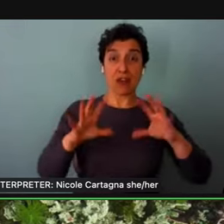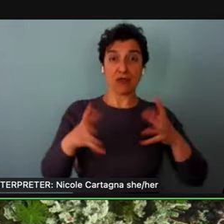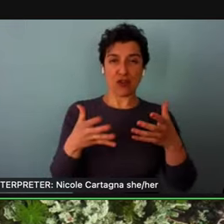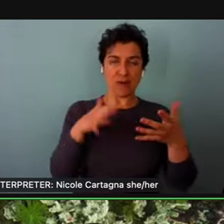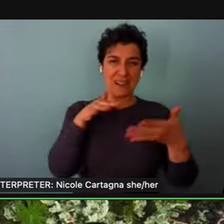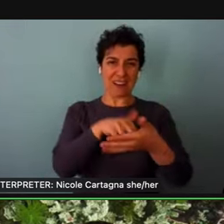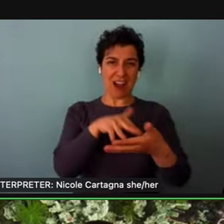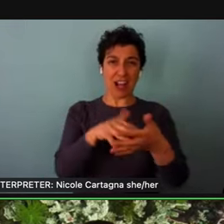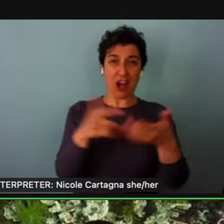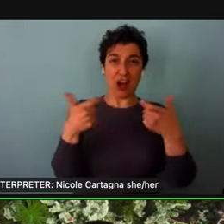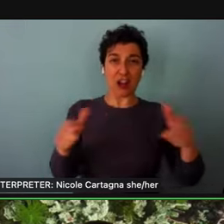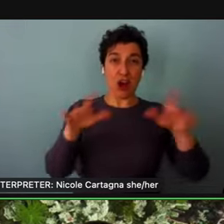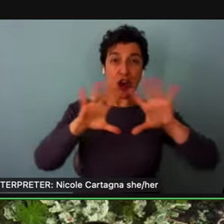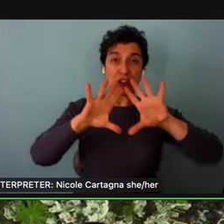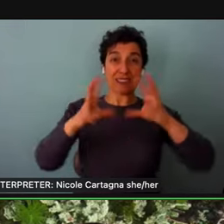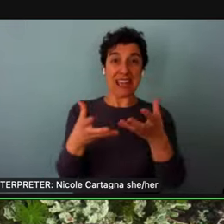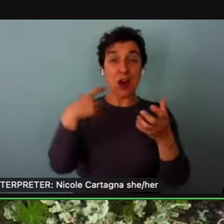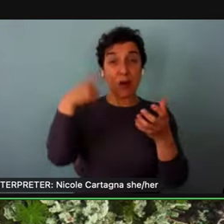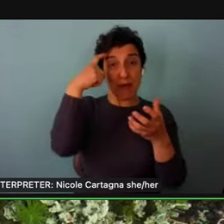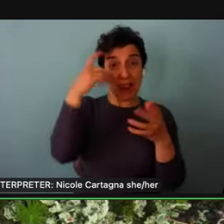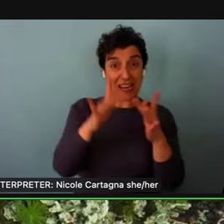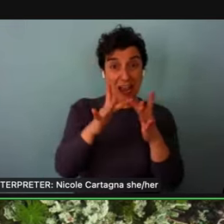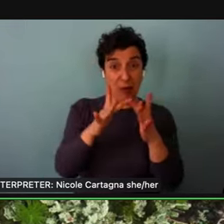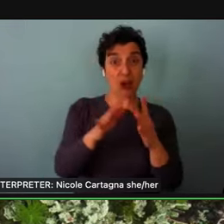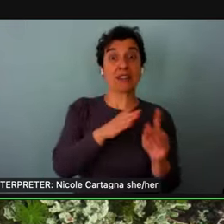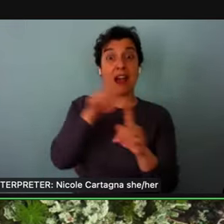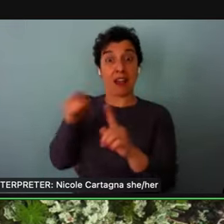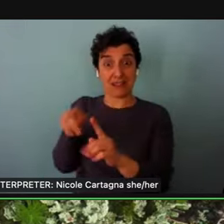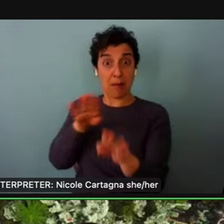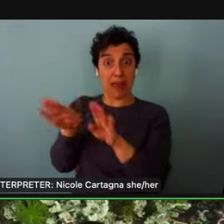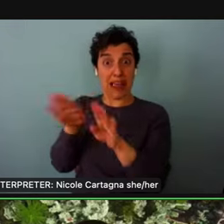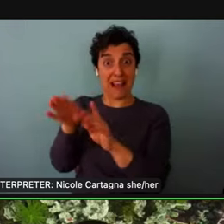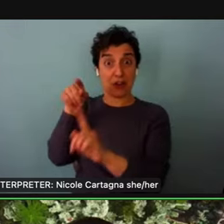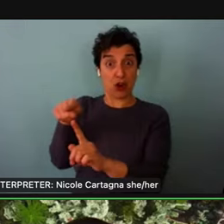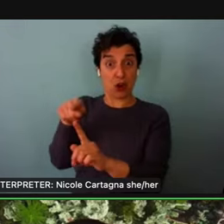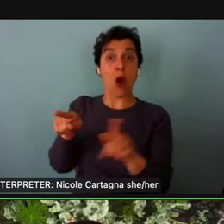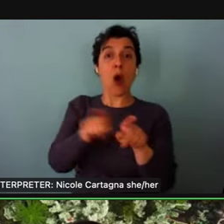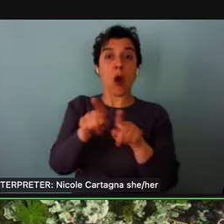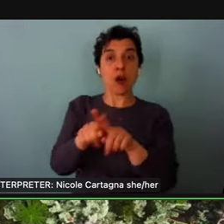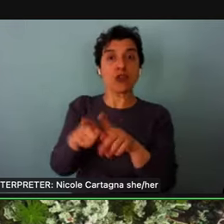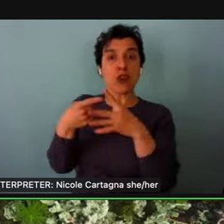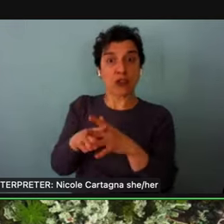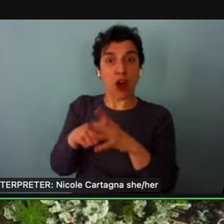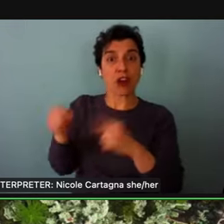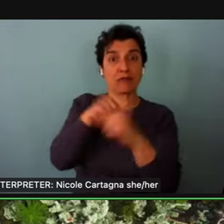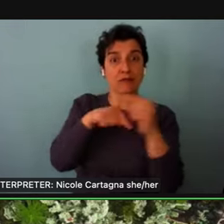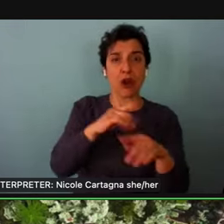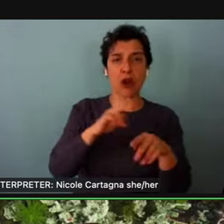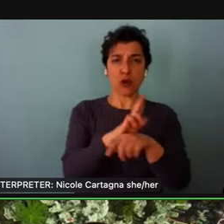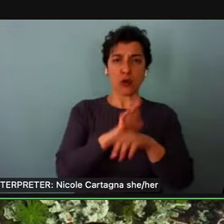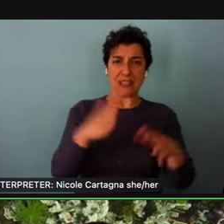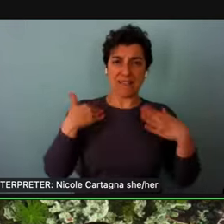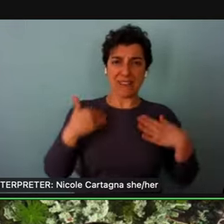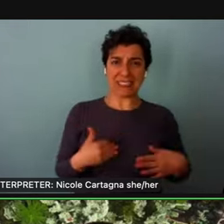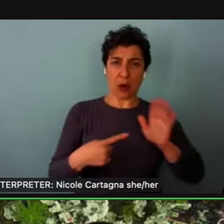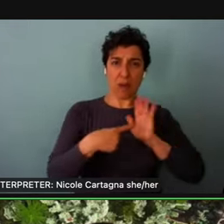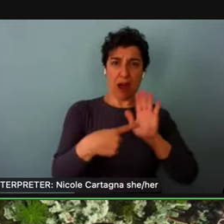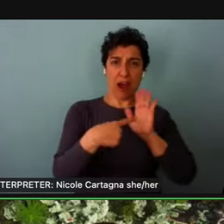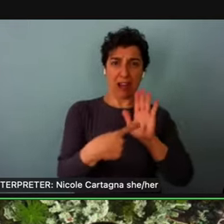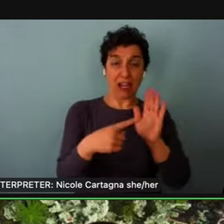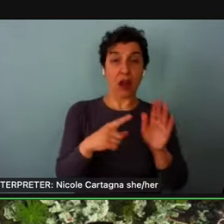and behavior. But we've also begun using biophysical modeling to bridge the gap with